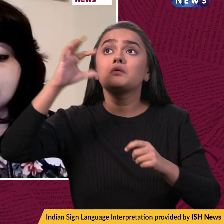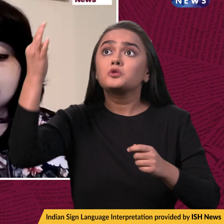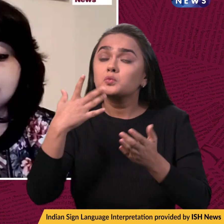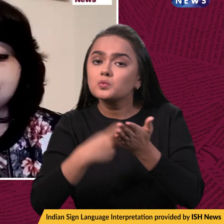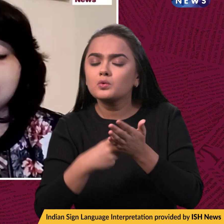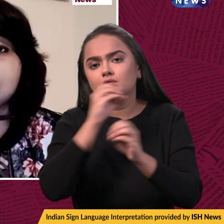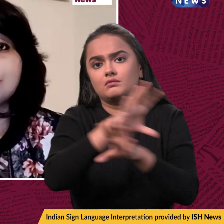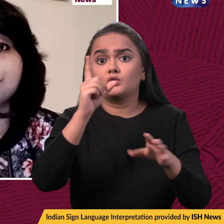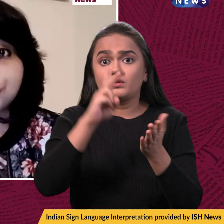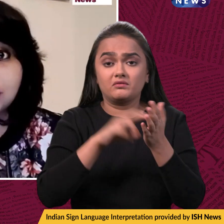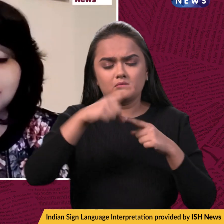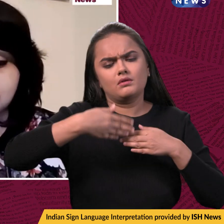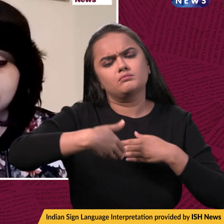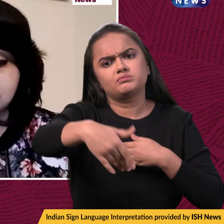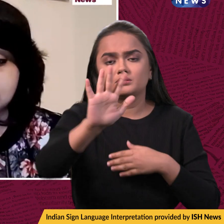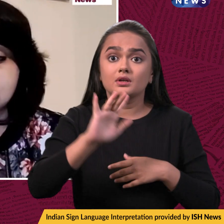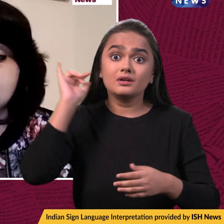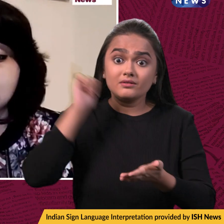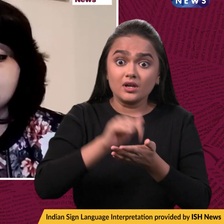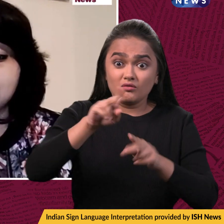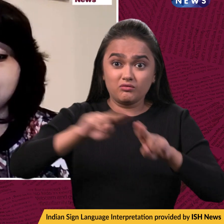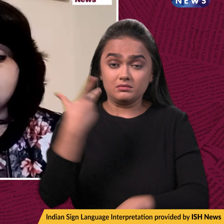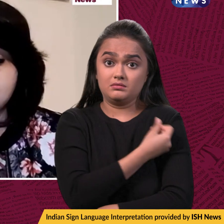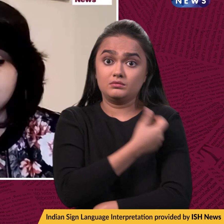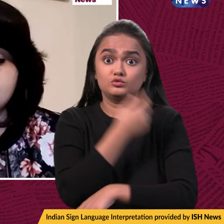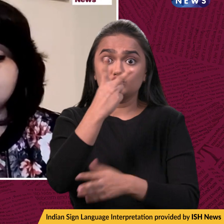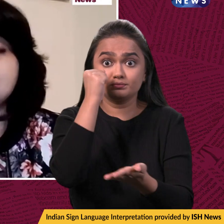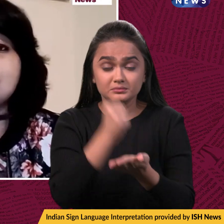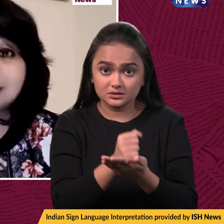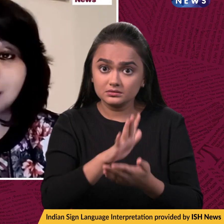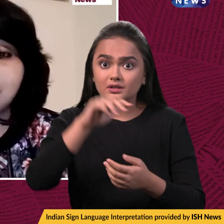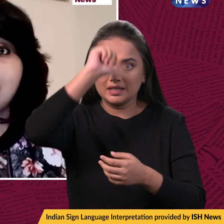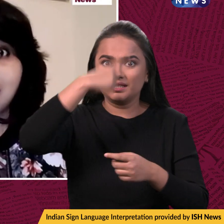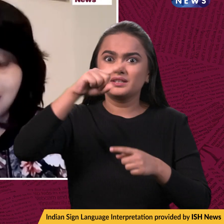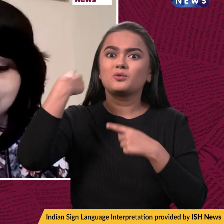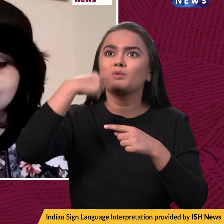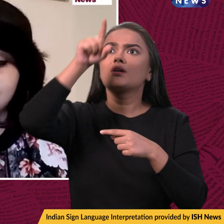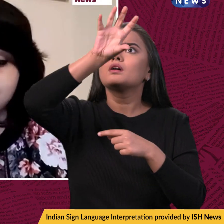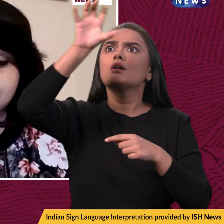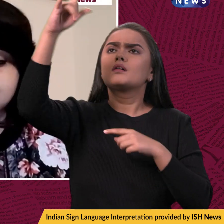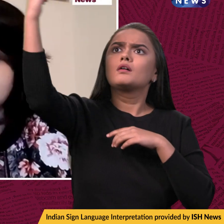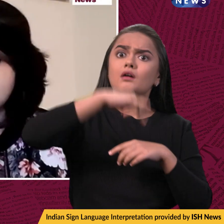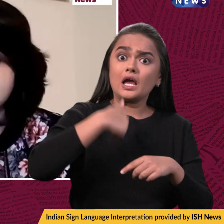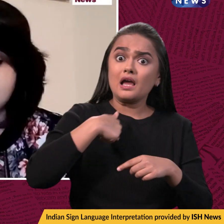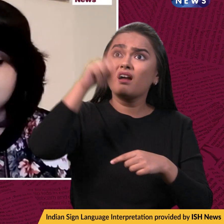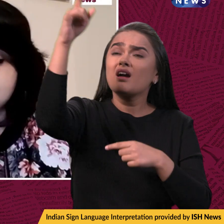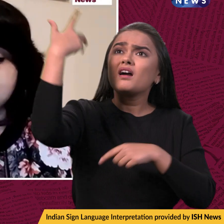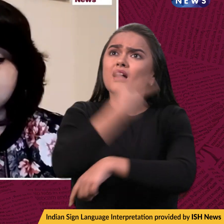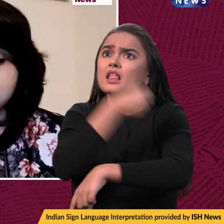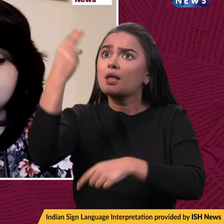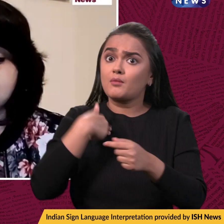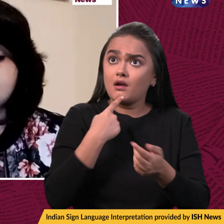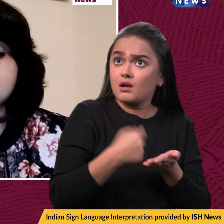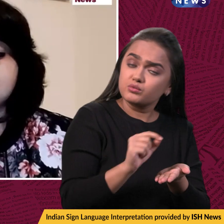the guidelines, if travelers are fully vaccinated and coming from a country with which India has reciprocal